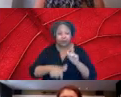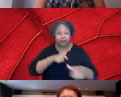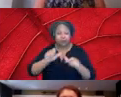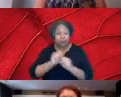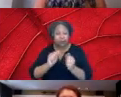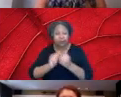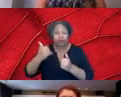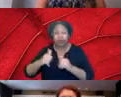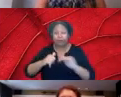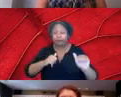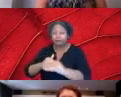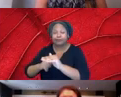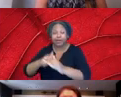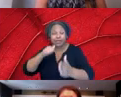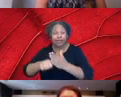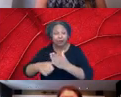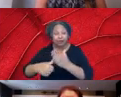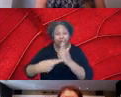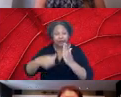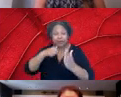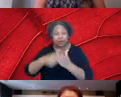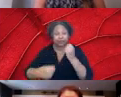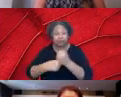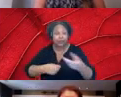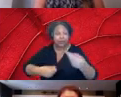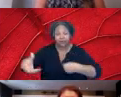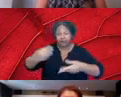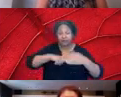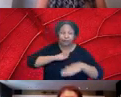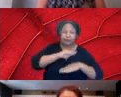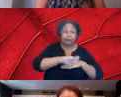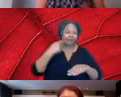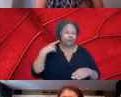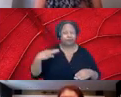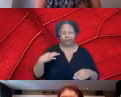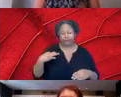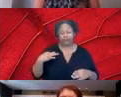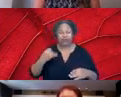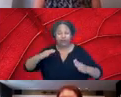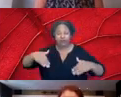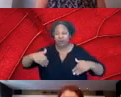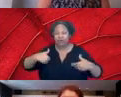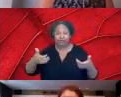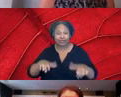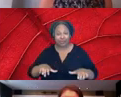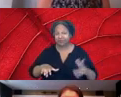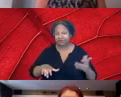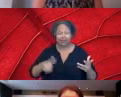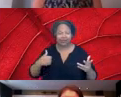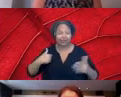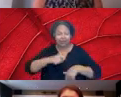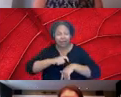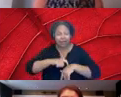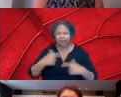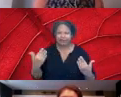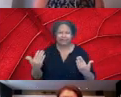with. And just simply, if you haven't had an opportunity, it's an exercise to really consolidate all of the activities that